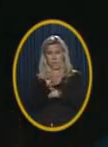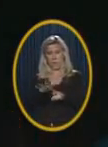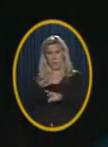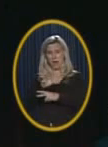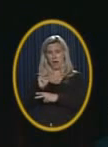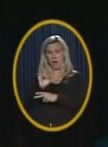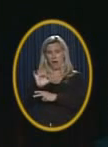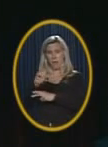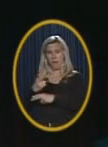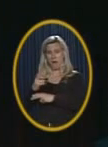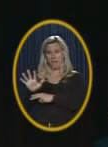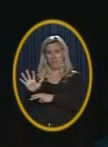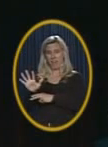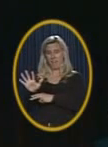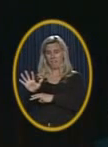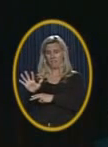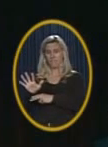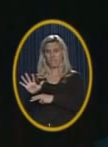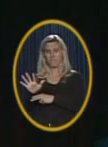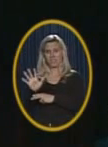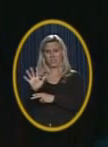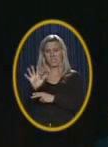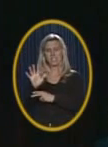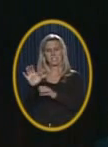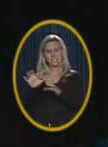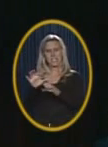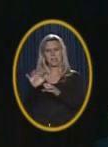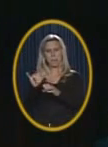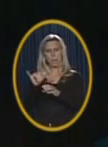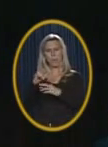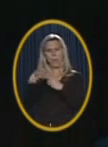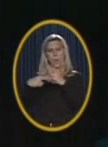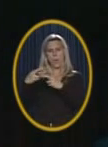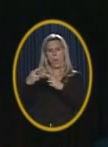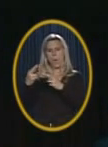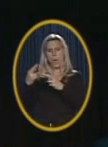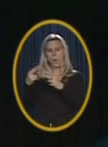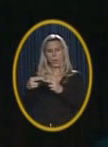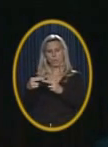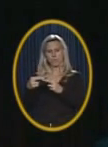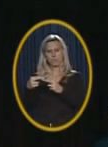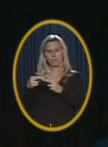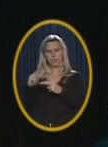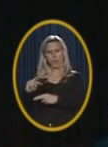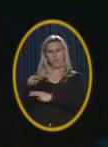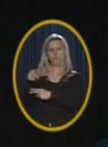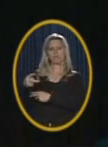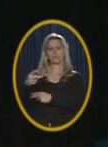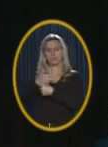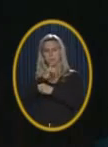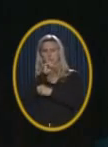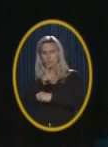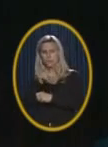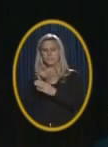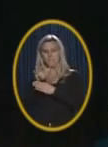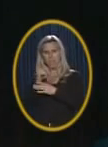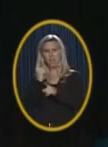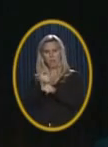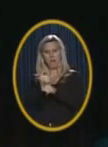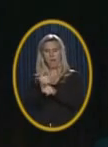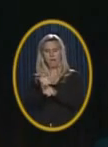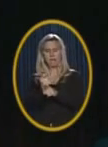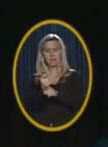5, wasn't that right, John, somewhere on that, and did a couple of the roll reversals to make sure the thing was flying right, and